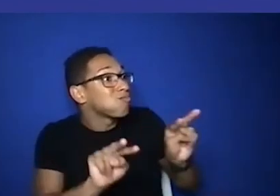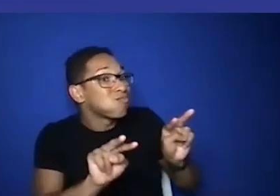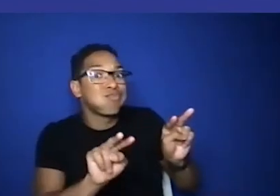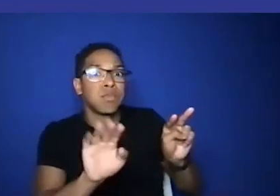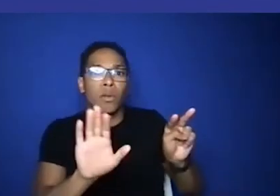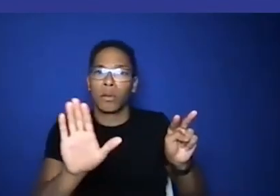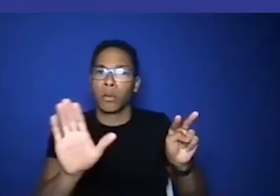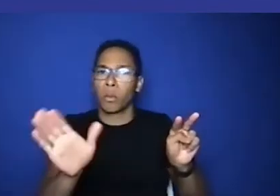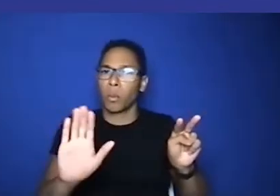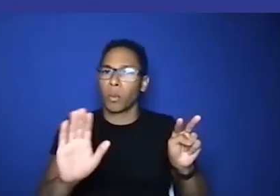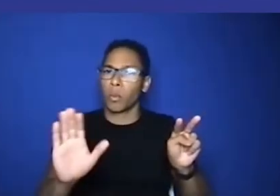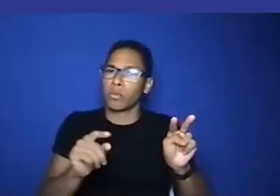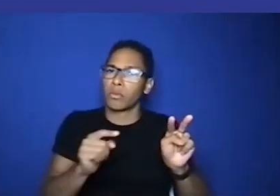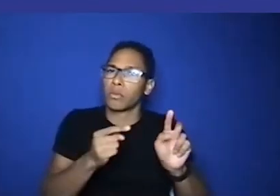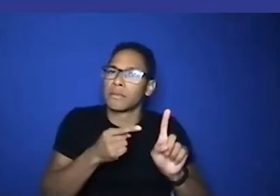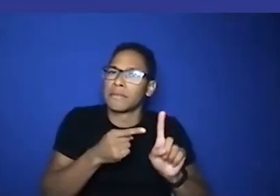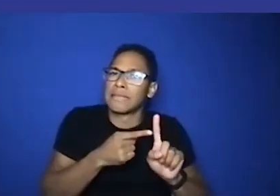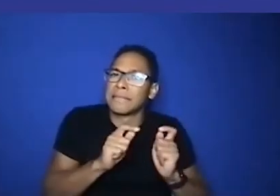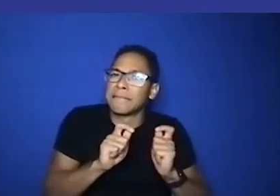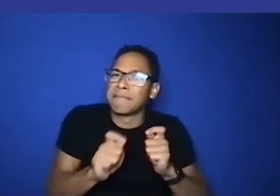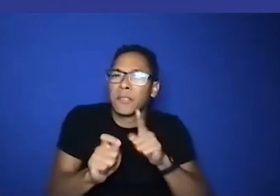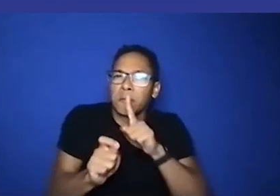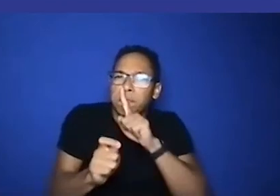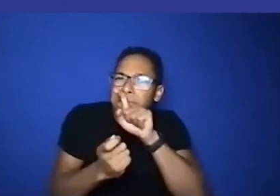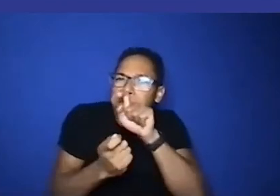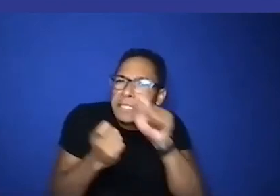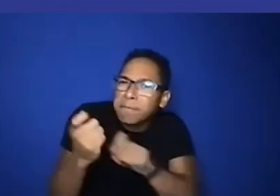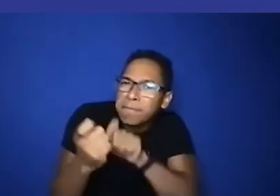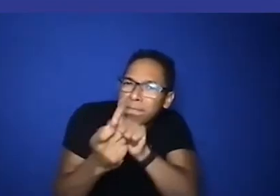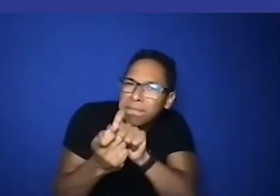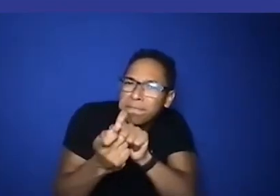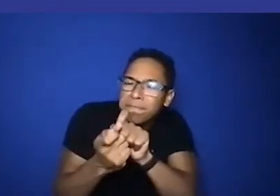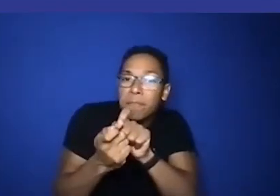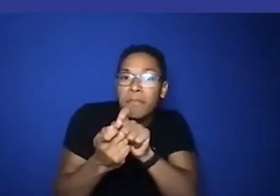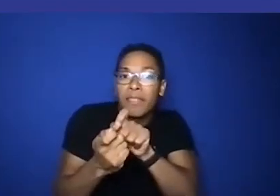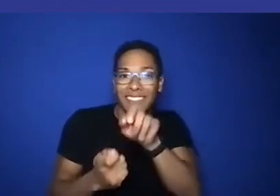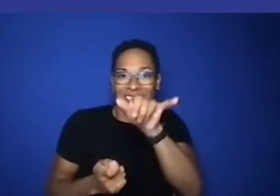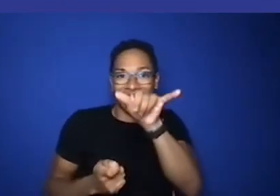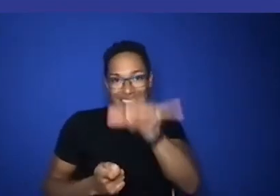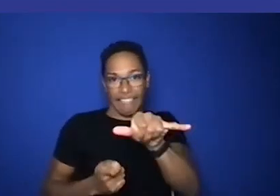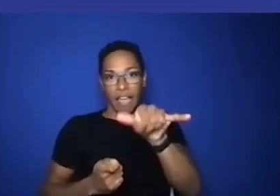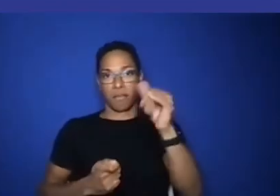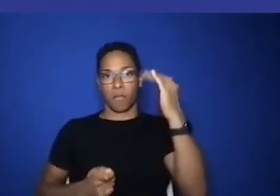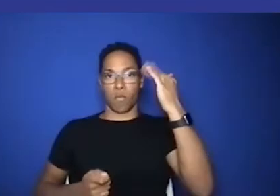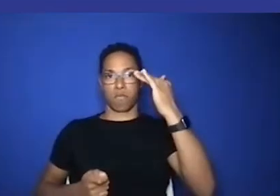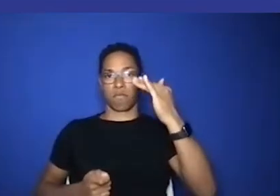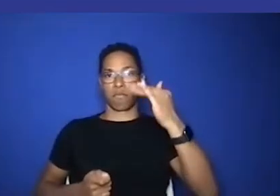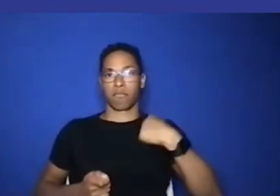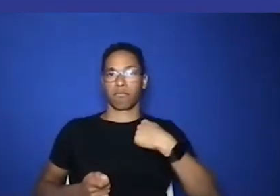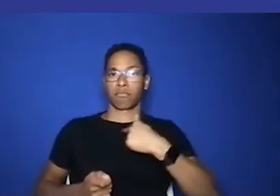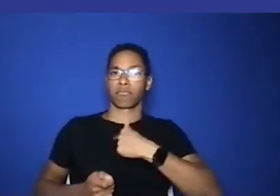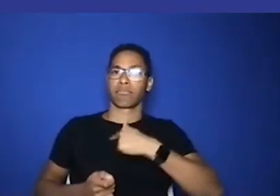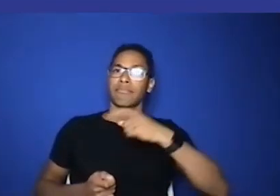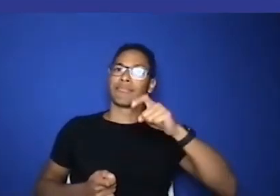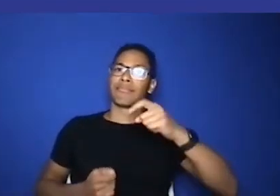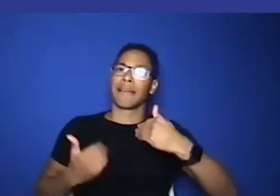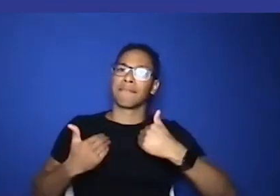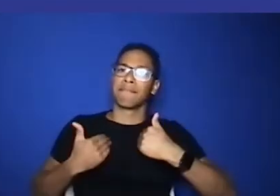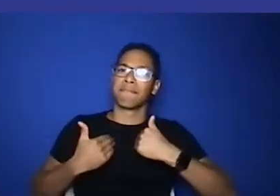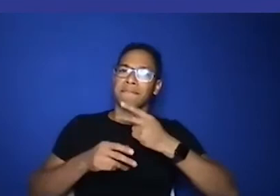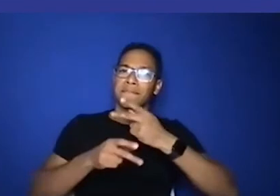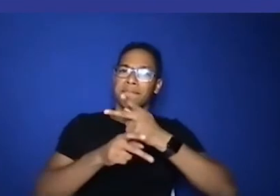very specific and very particular, and that's where there needs to be care and